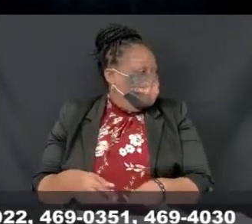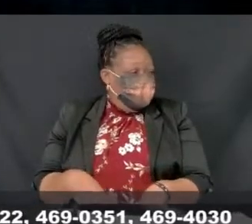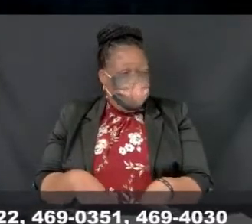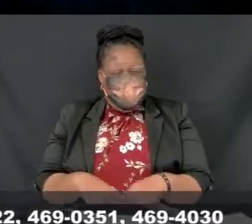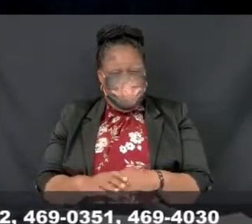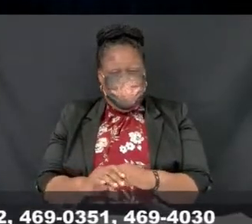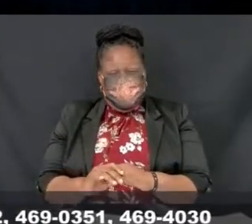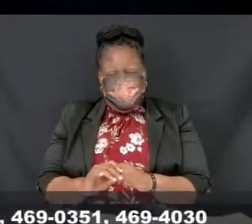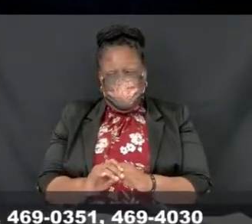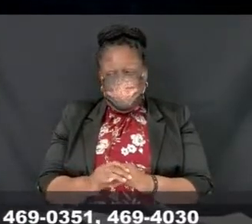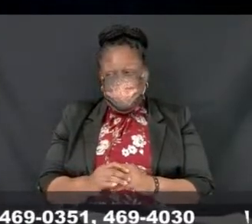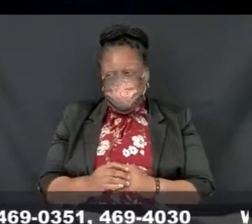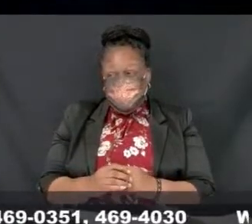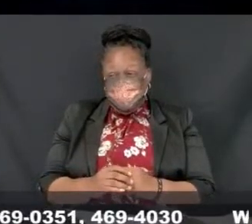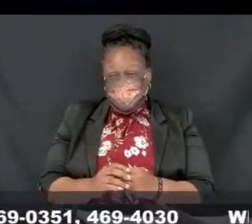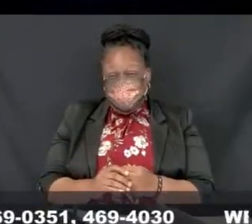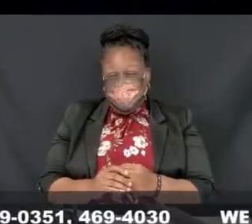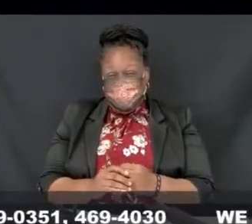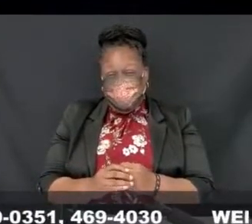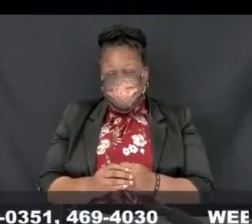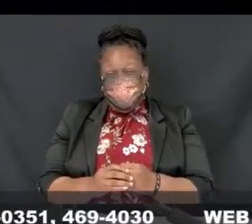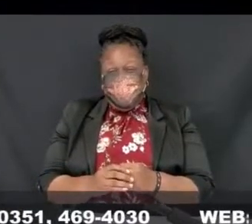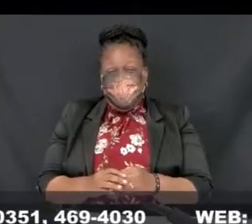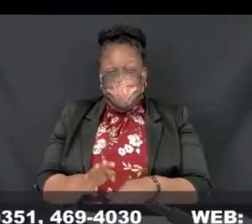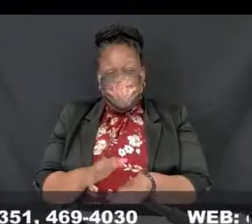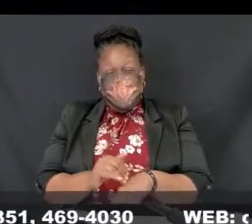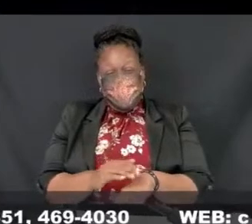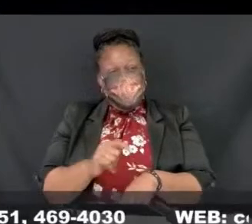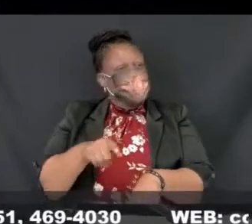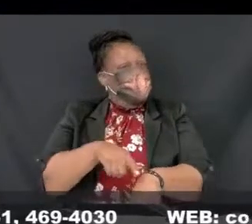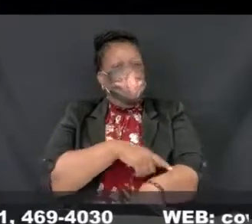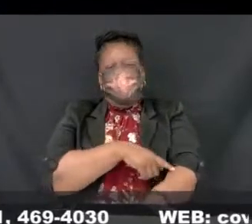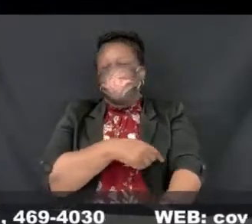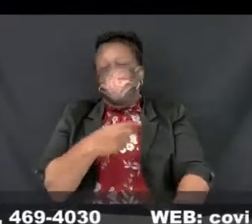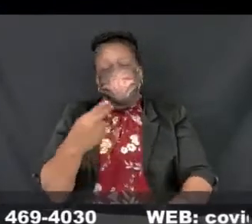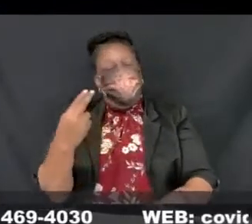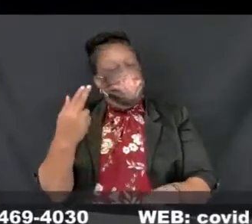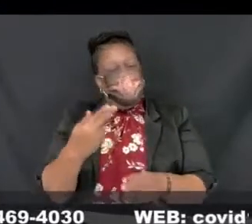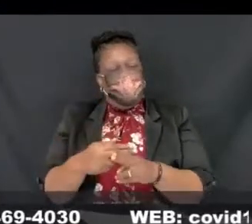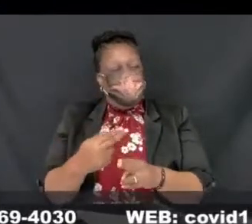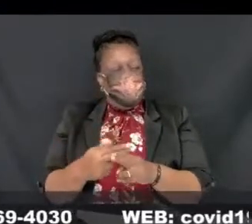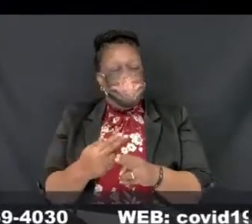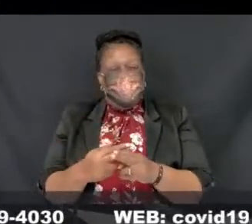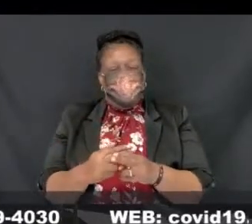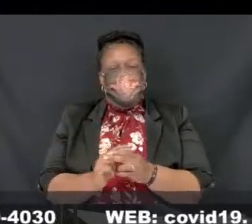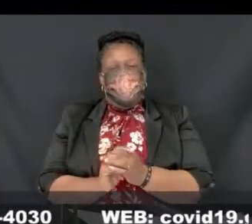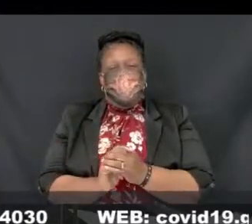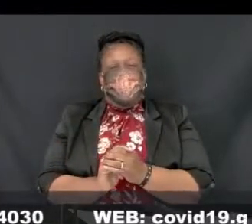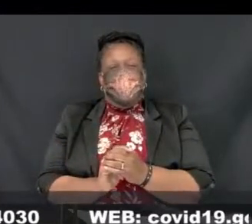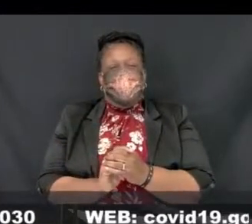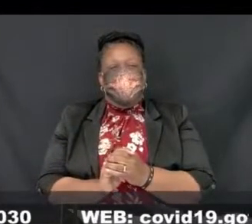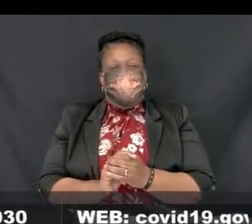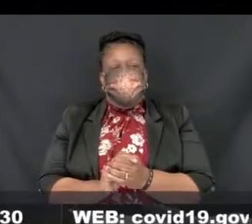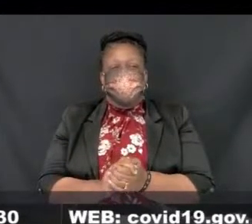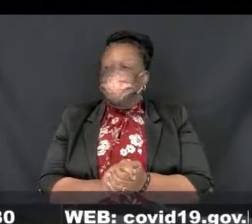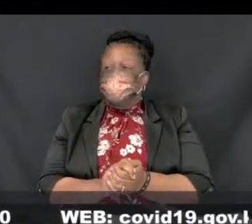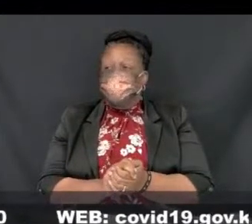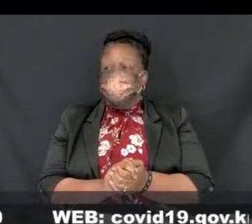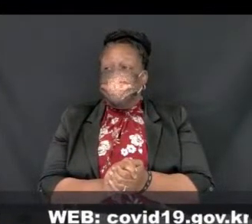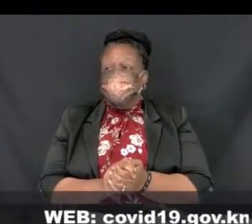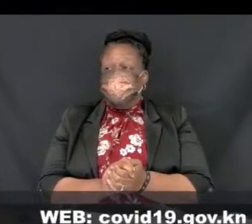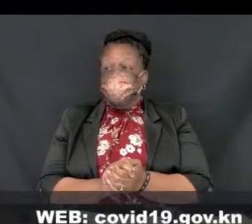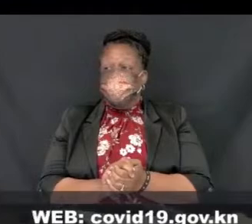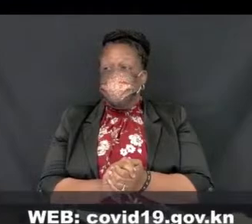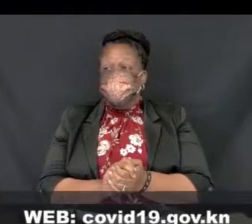Denzel Don James, we miss you, former CEO of SCASPA. Mr. Walter Andrew Bass, he was the Deputy Commander of the St. Kitts